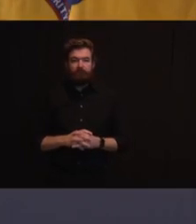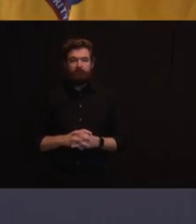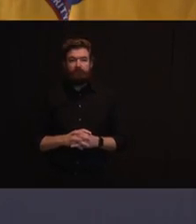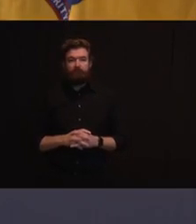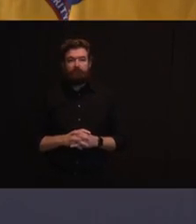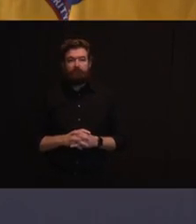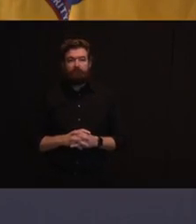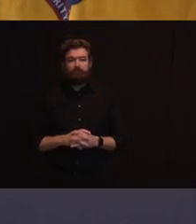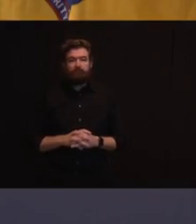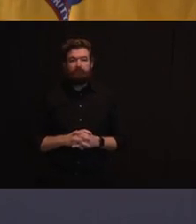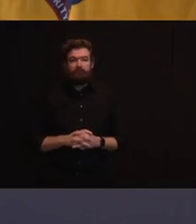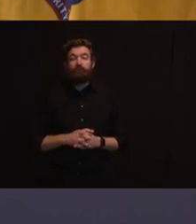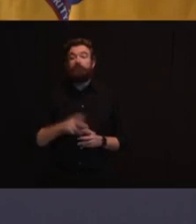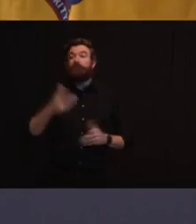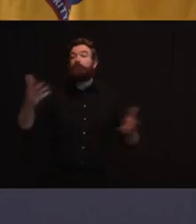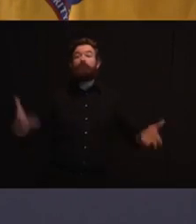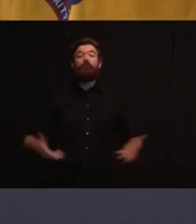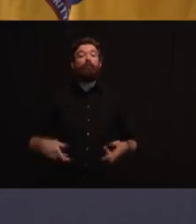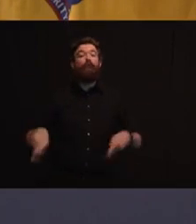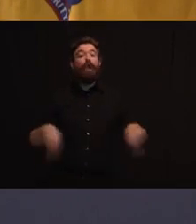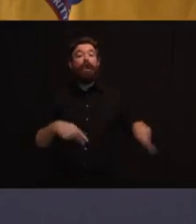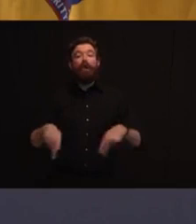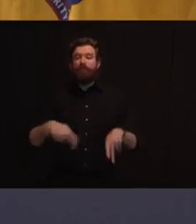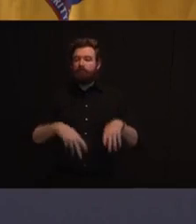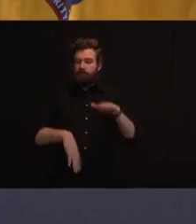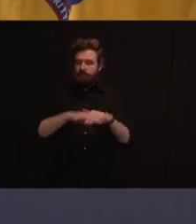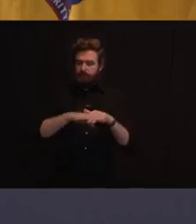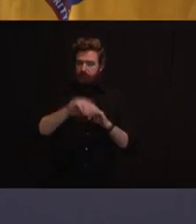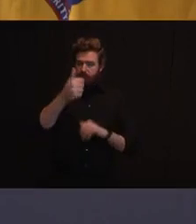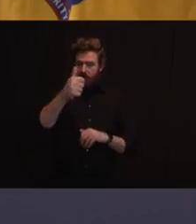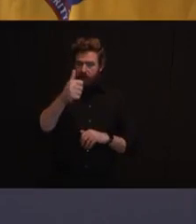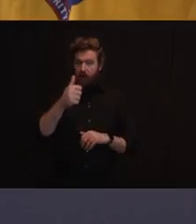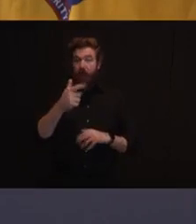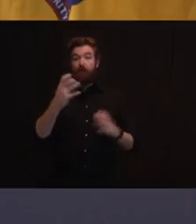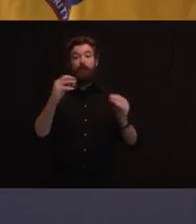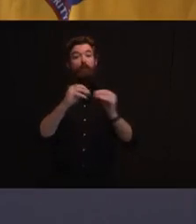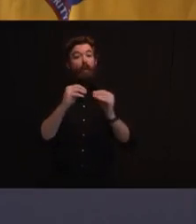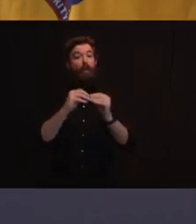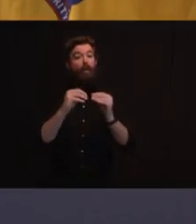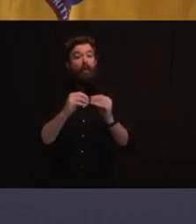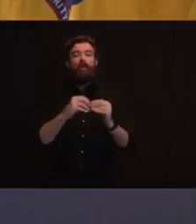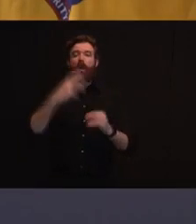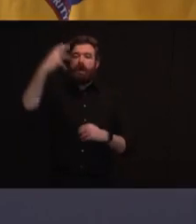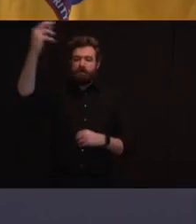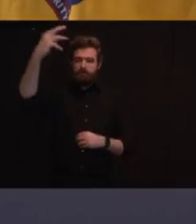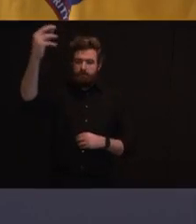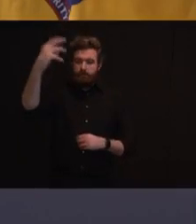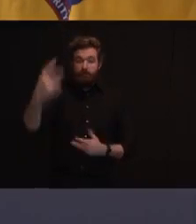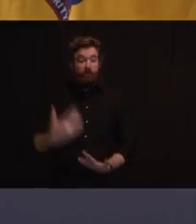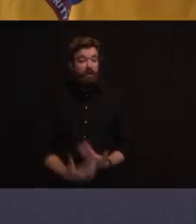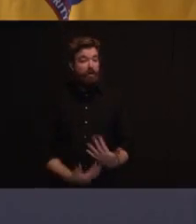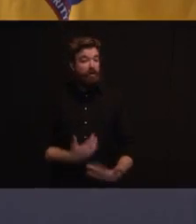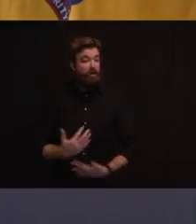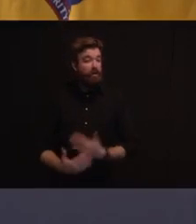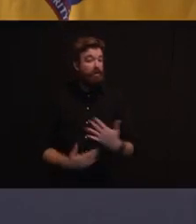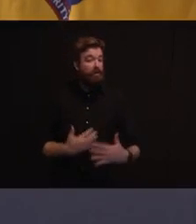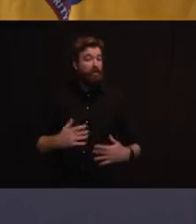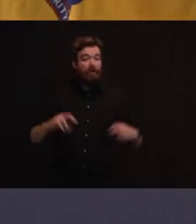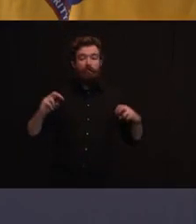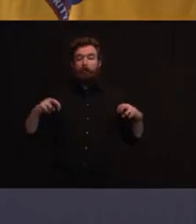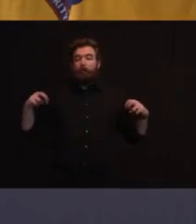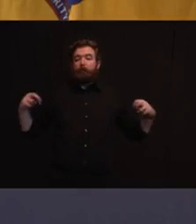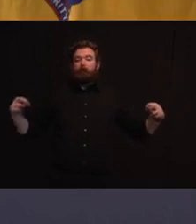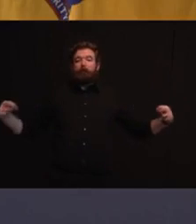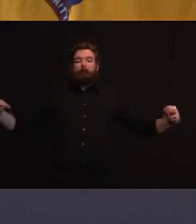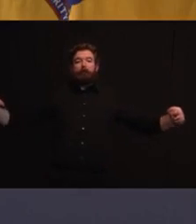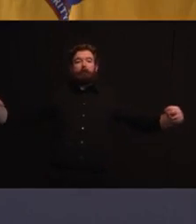a fire pit or some other place. But please take it easy, and again, a lower posture is better than a higher one